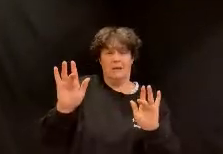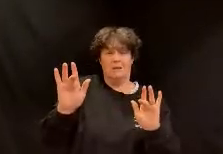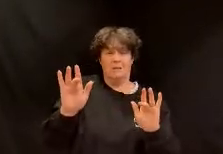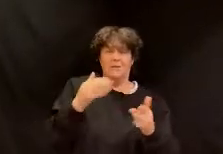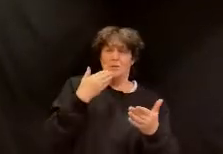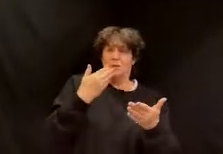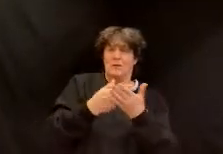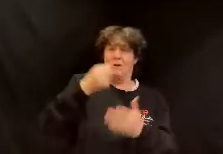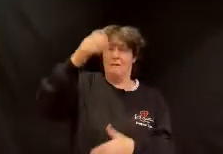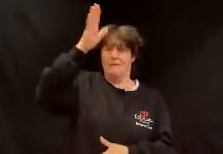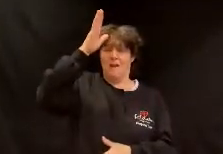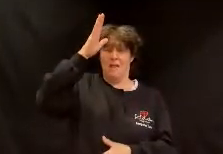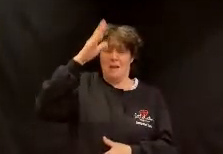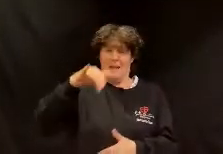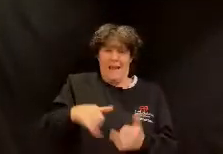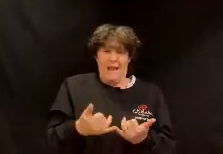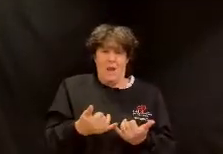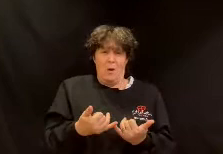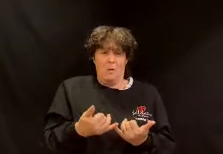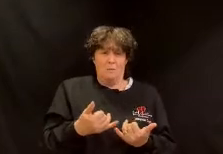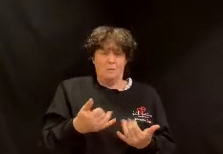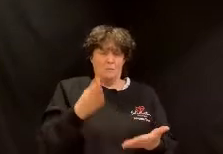find that out? I'm going to find it, man, through the book.